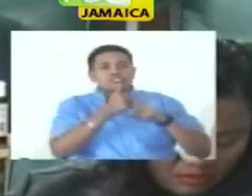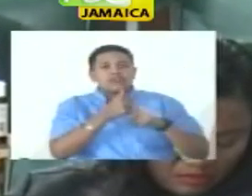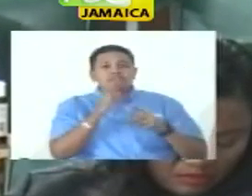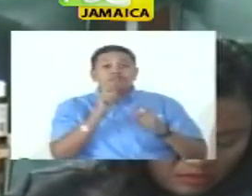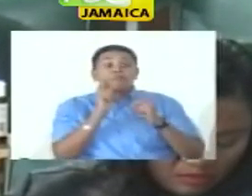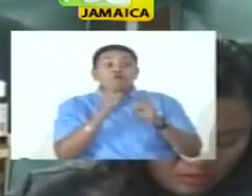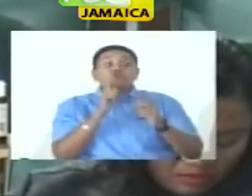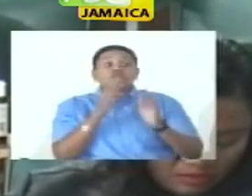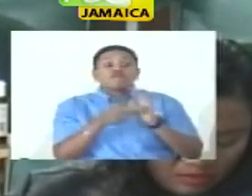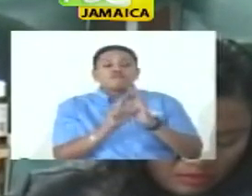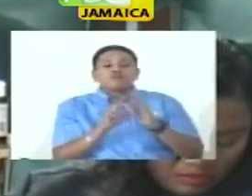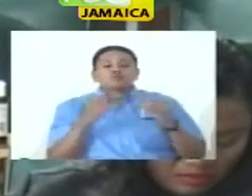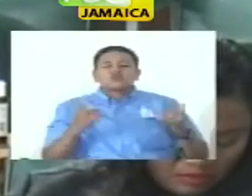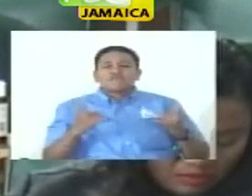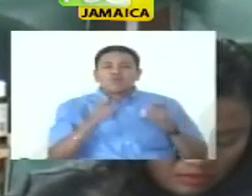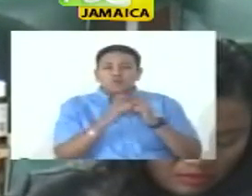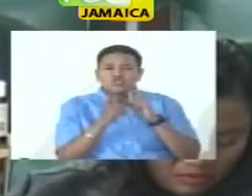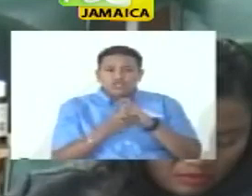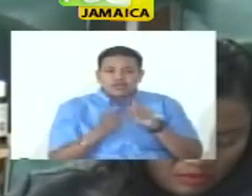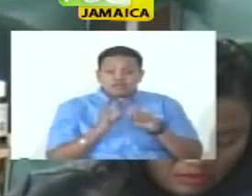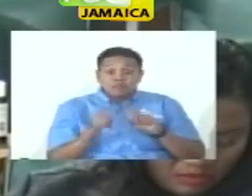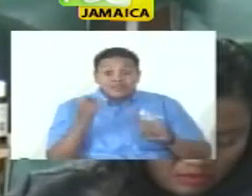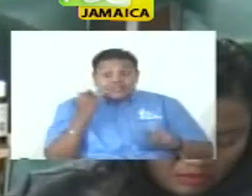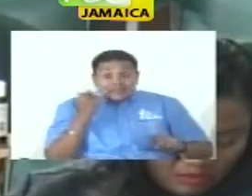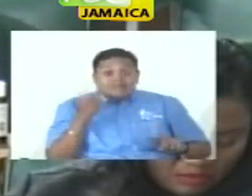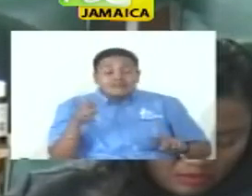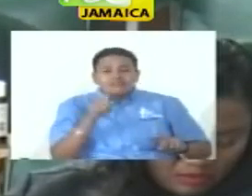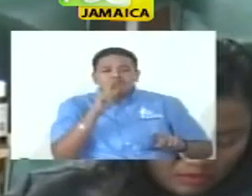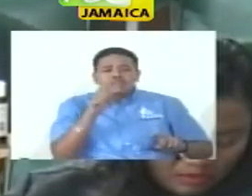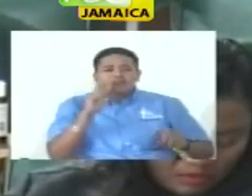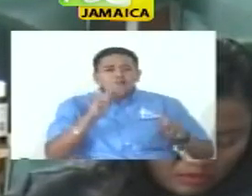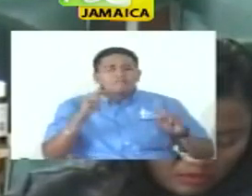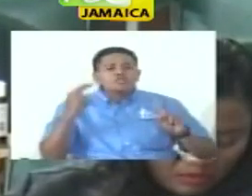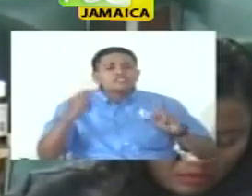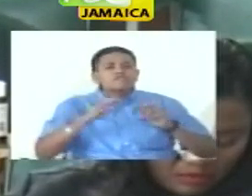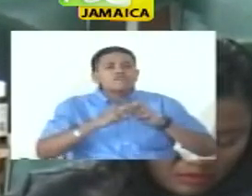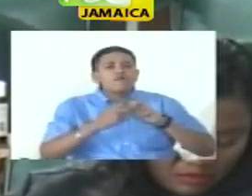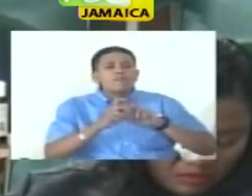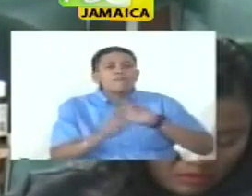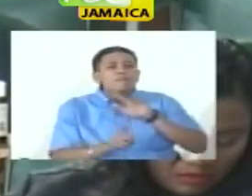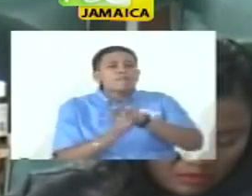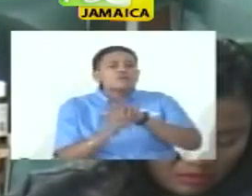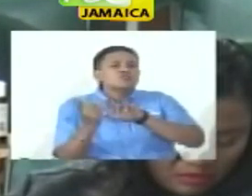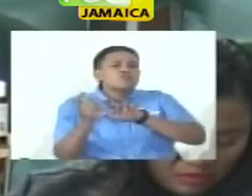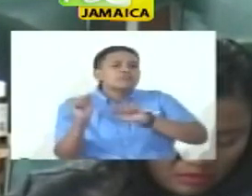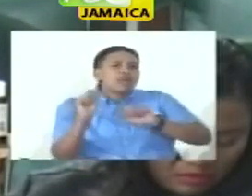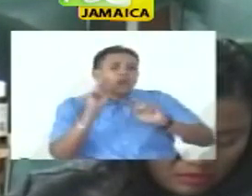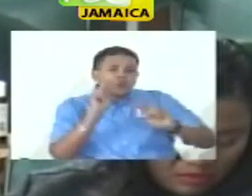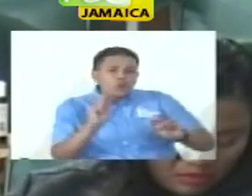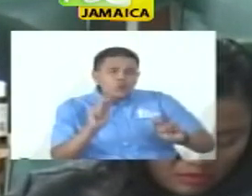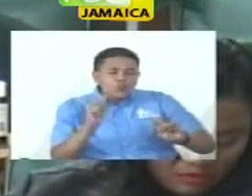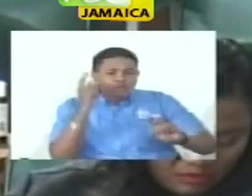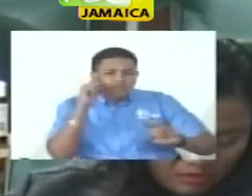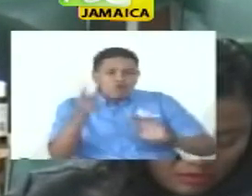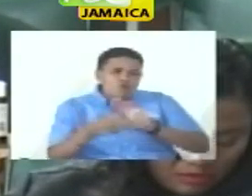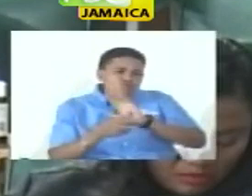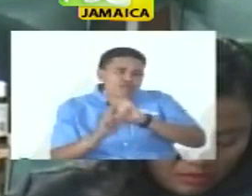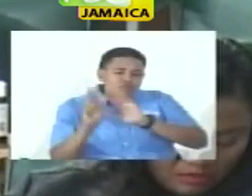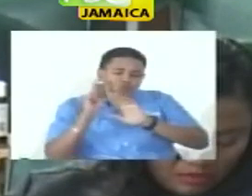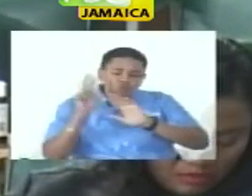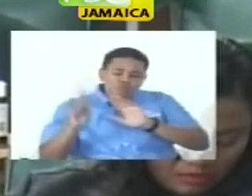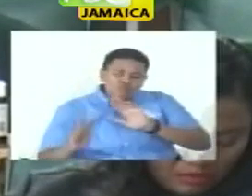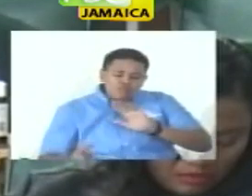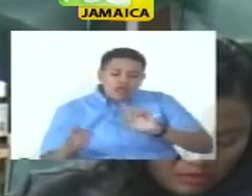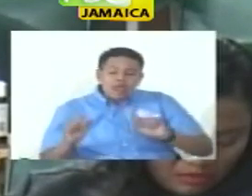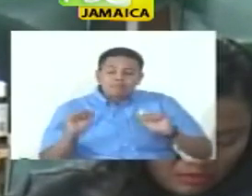that this might need to be changed. But if it is that there is perceived to be a problem, that is something that can be looked at for review.